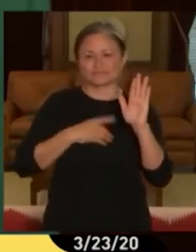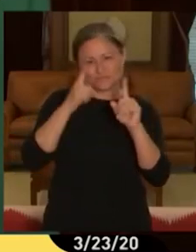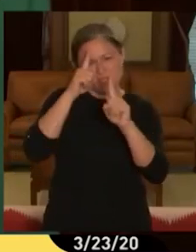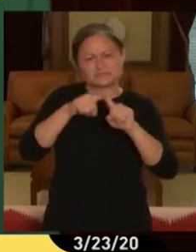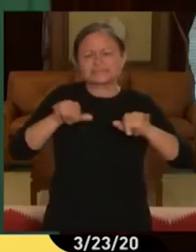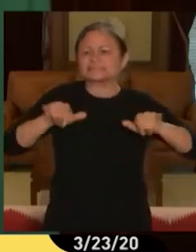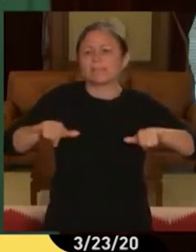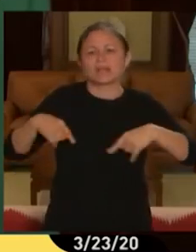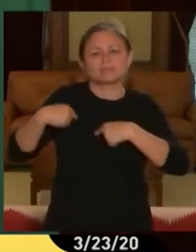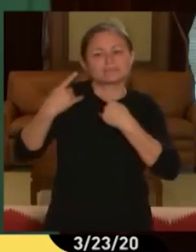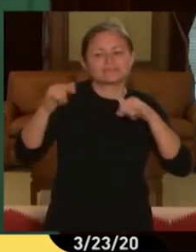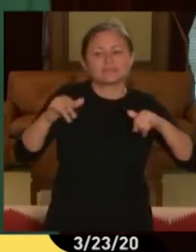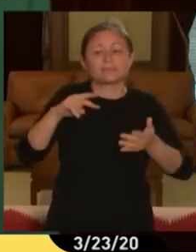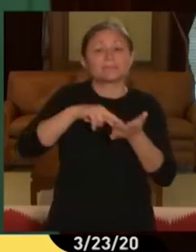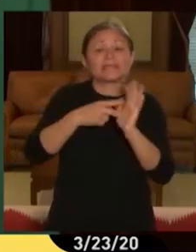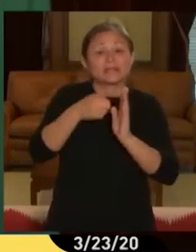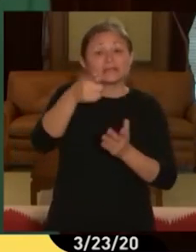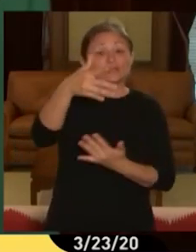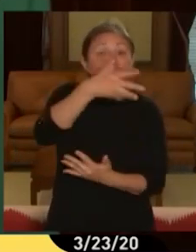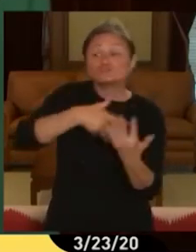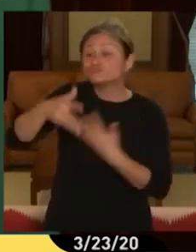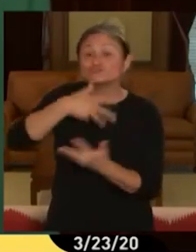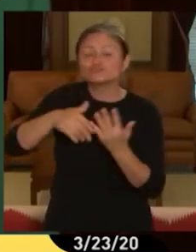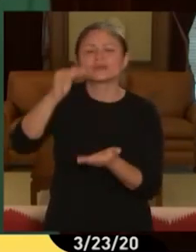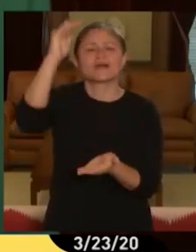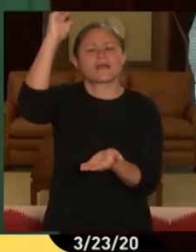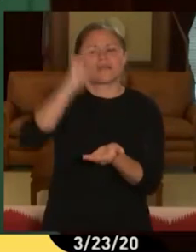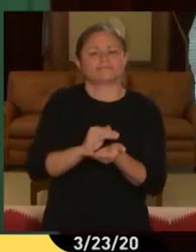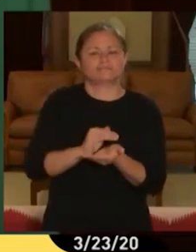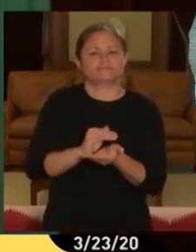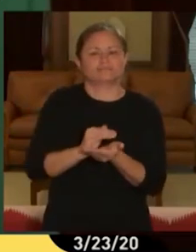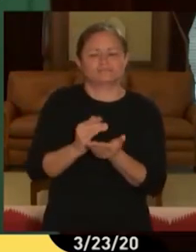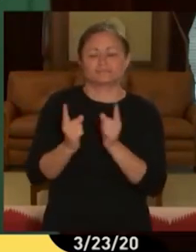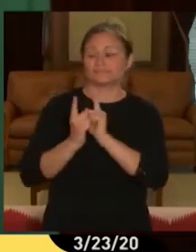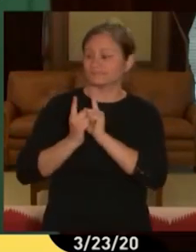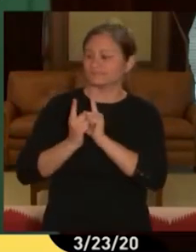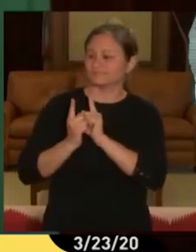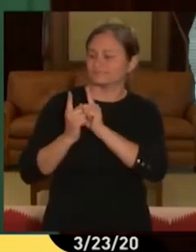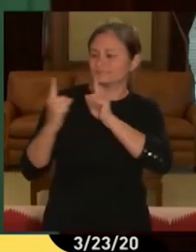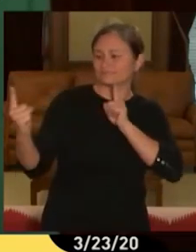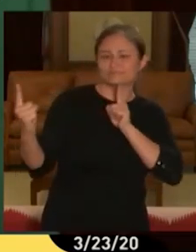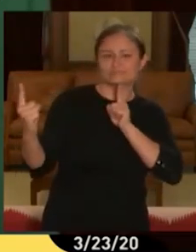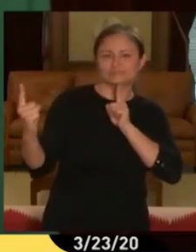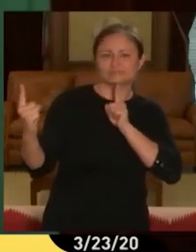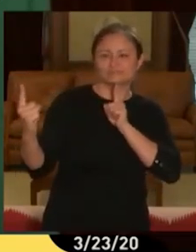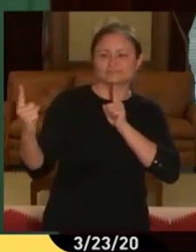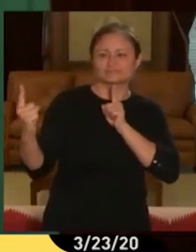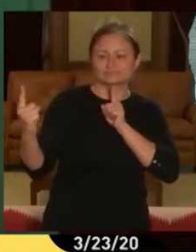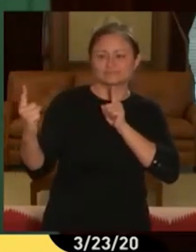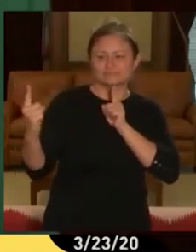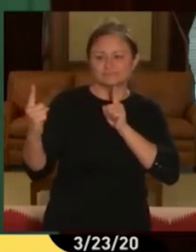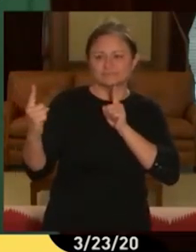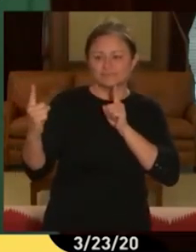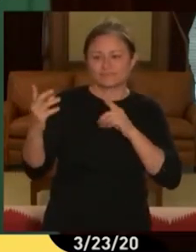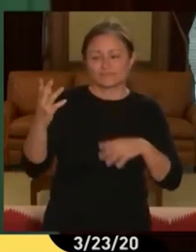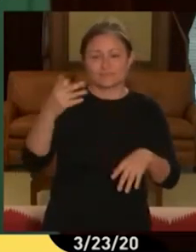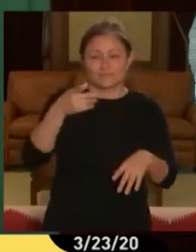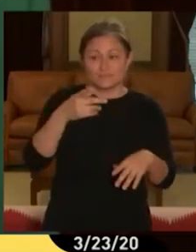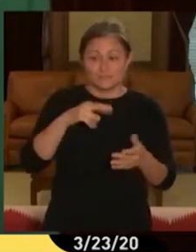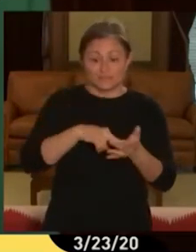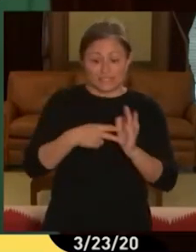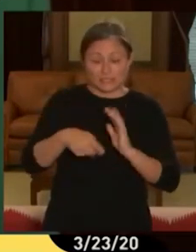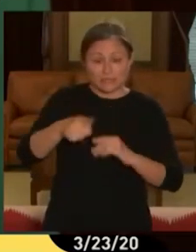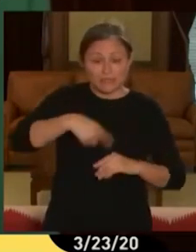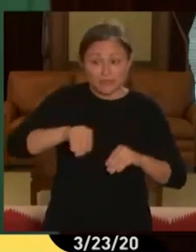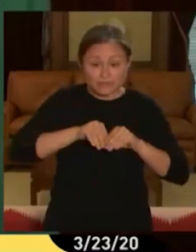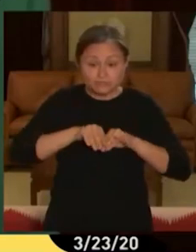social interactions, physical interactions, where this highly contagious virus can spread. This